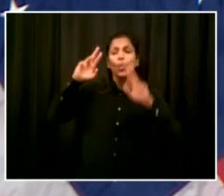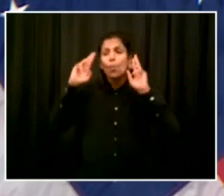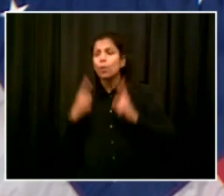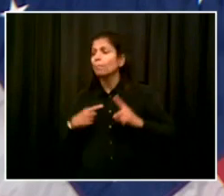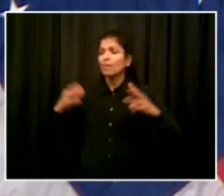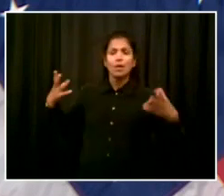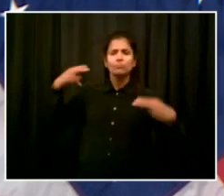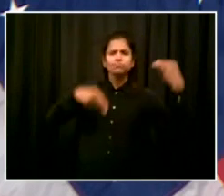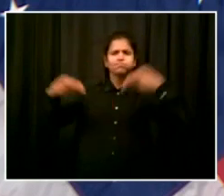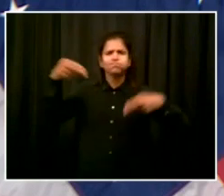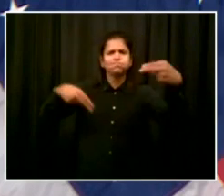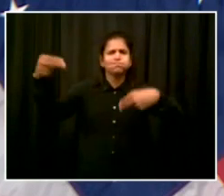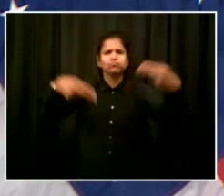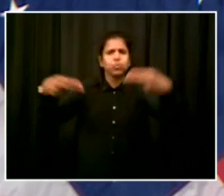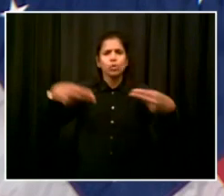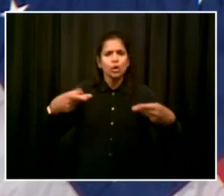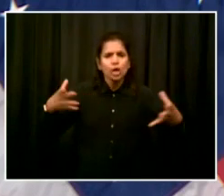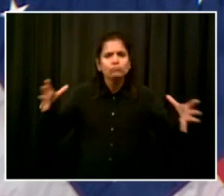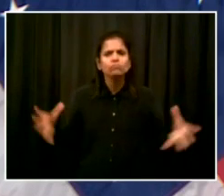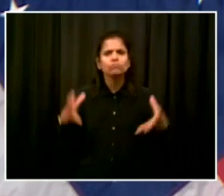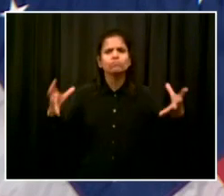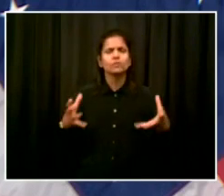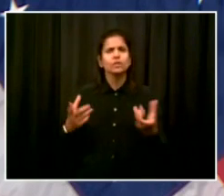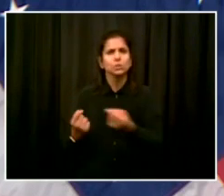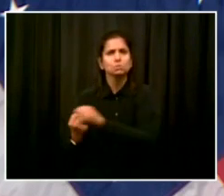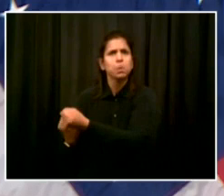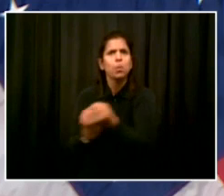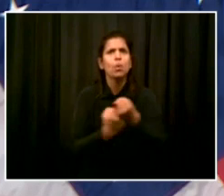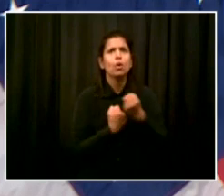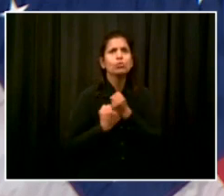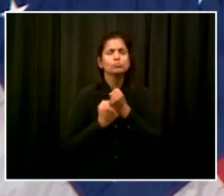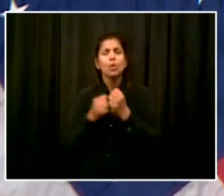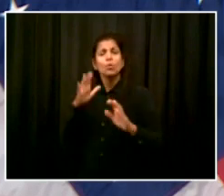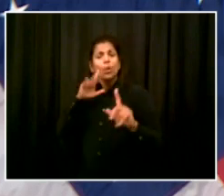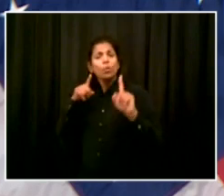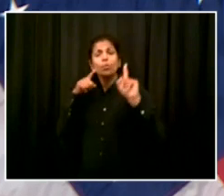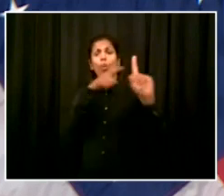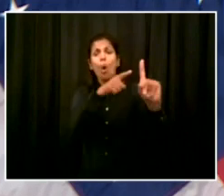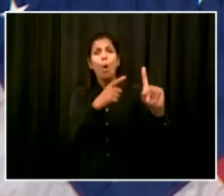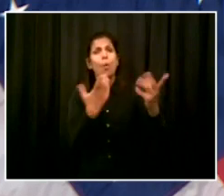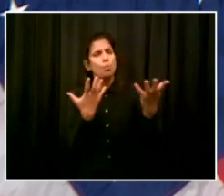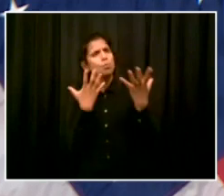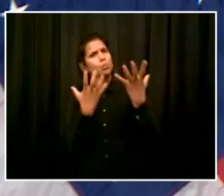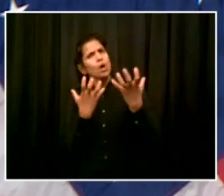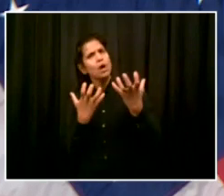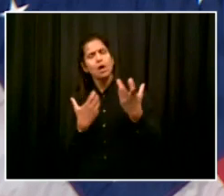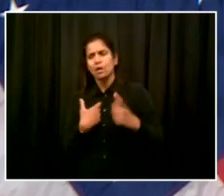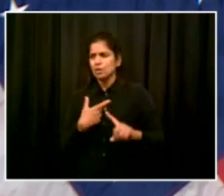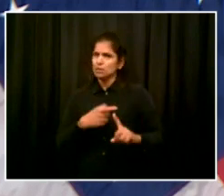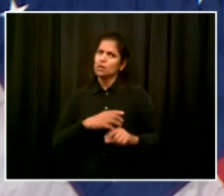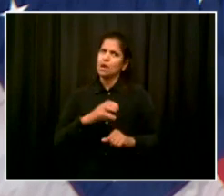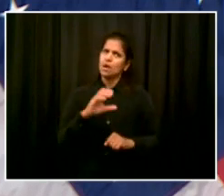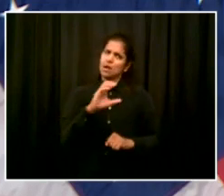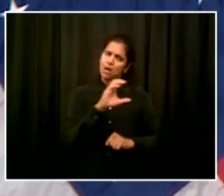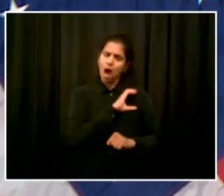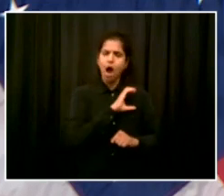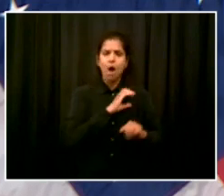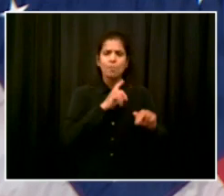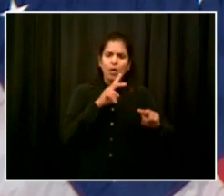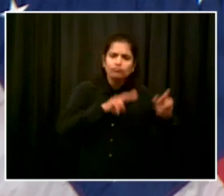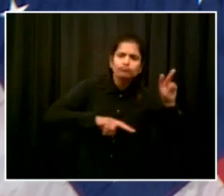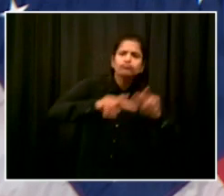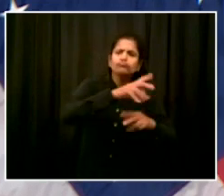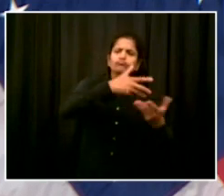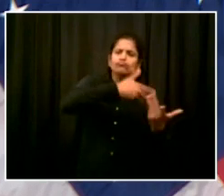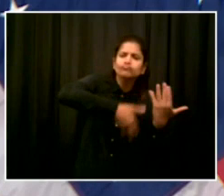as possible. We need consequences. I think those are lacking. I've spoken ad nauseum. I've been criticized for speaking about it over the last 6